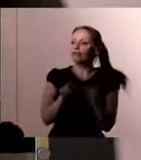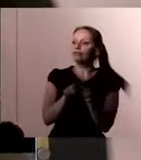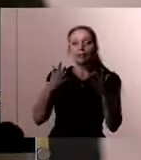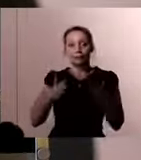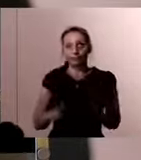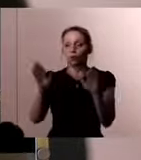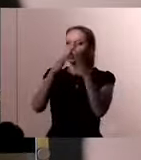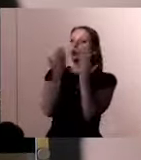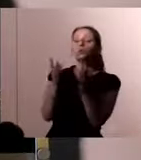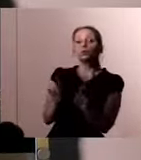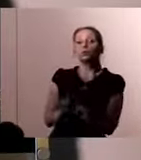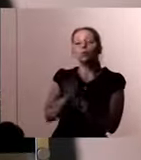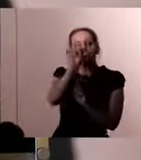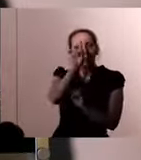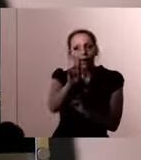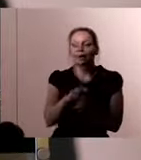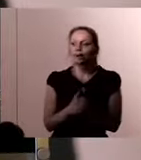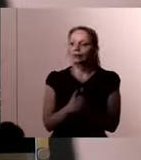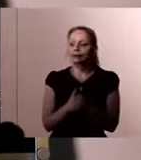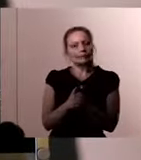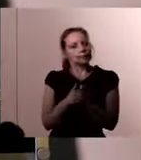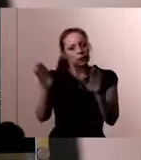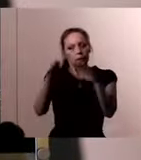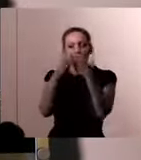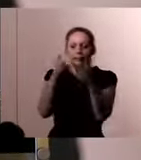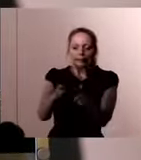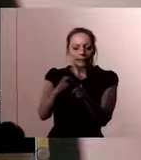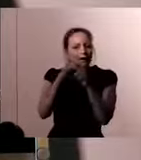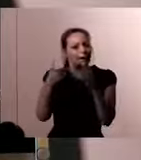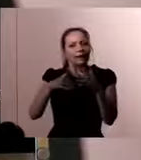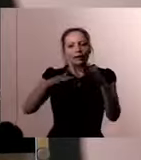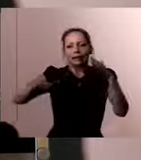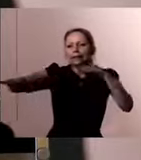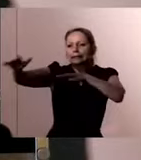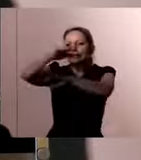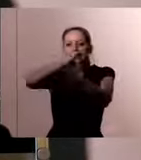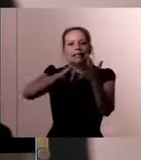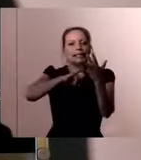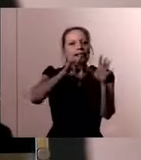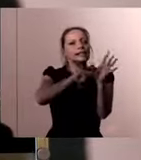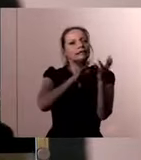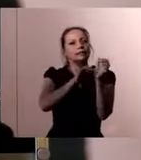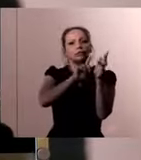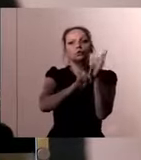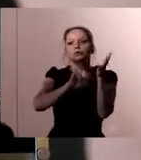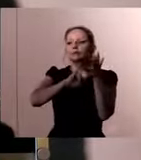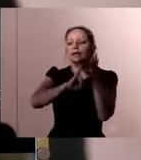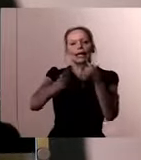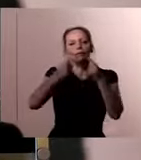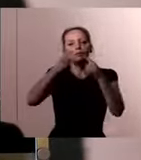but we also live in this complicated world, or this universe, really, of symbols and information.